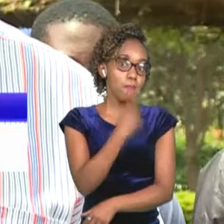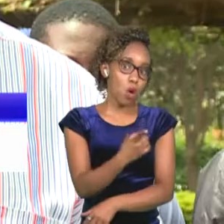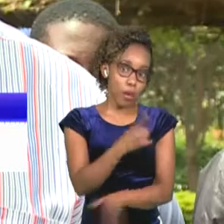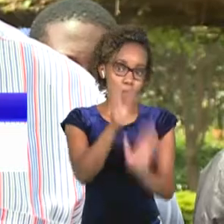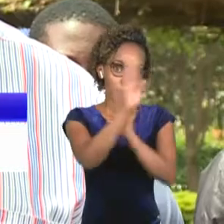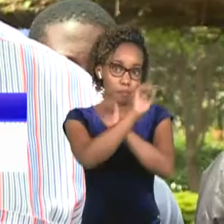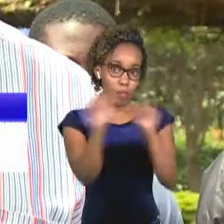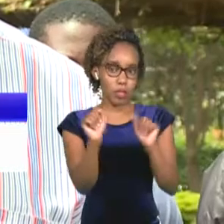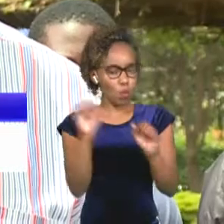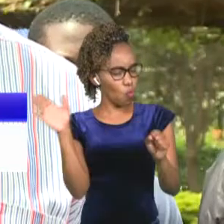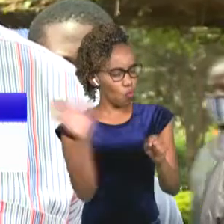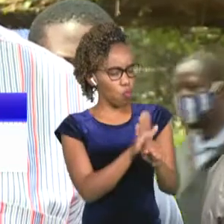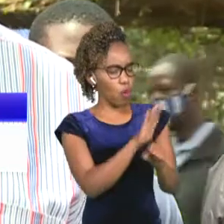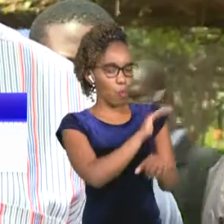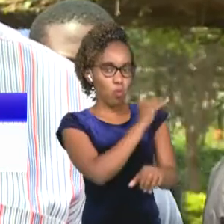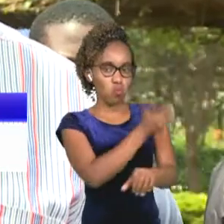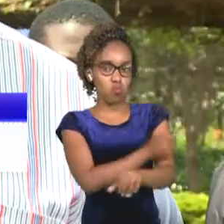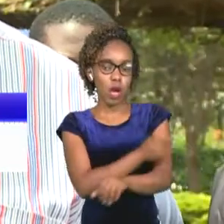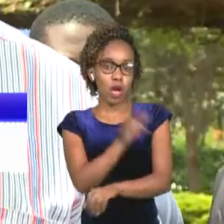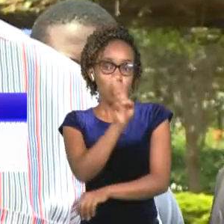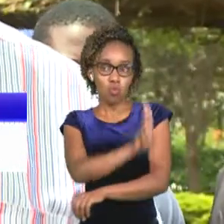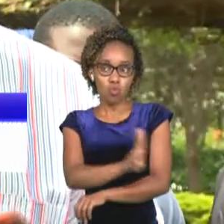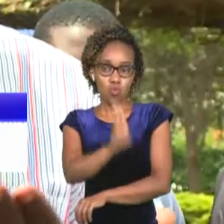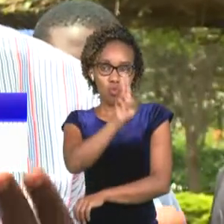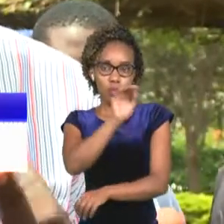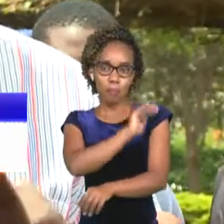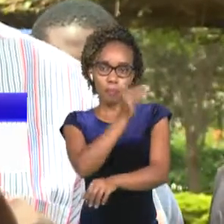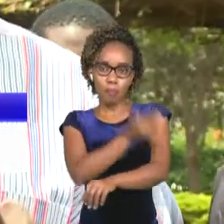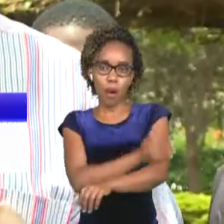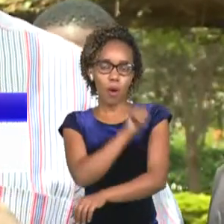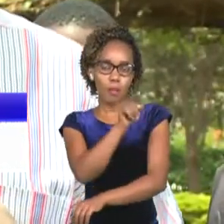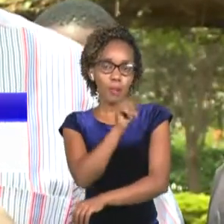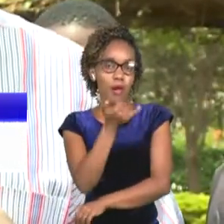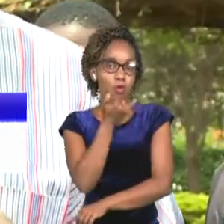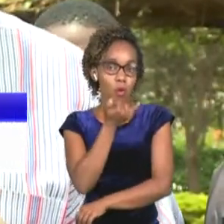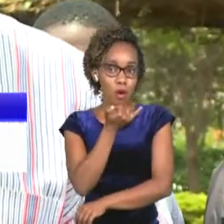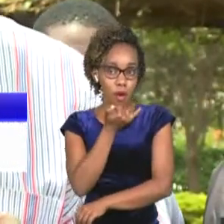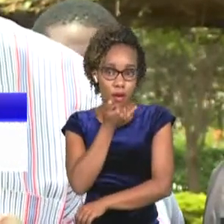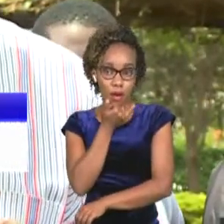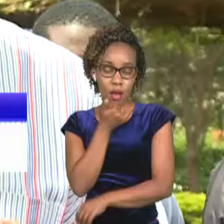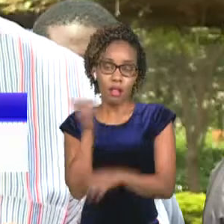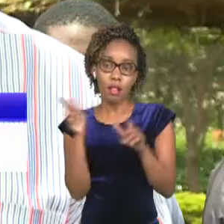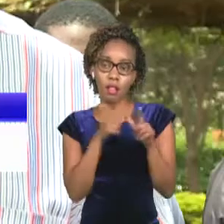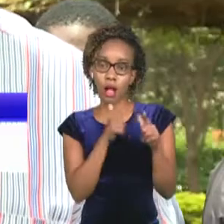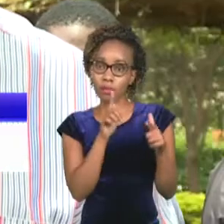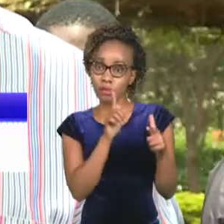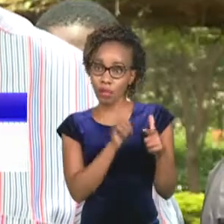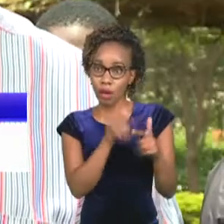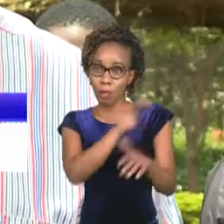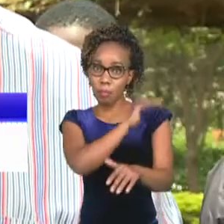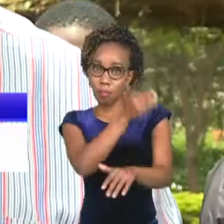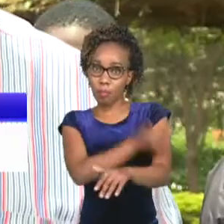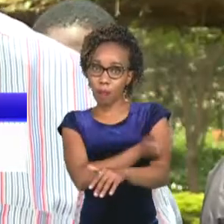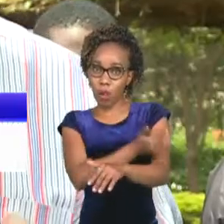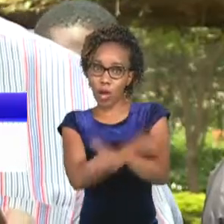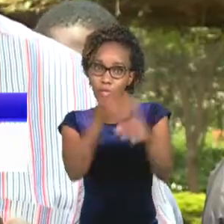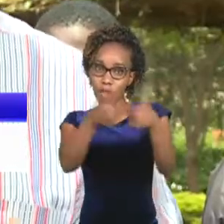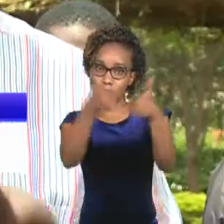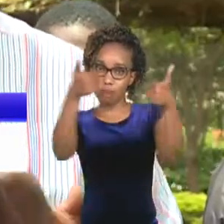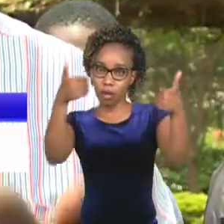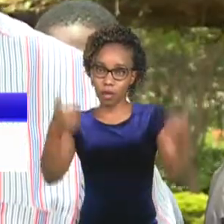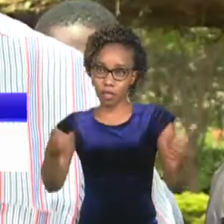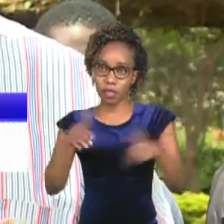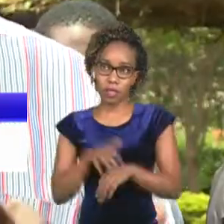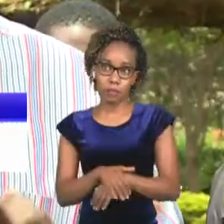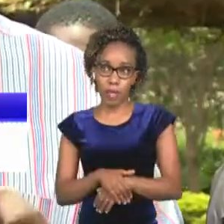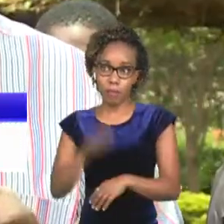na mamlaka makubwa zaidi na kutumia mamlaka hayo vibaya, na ikawa ni mamlaka yagawanyishwe,